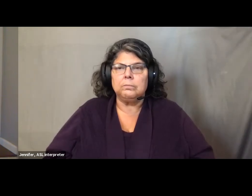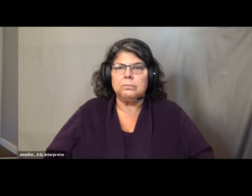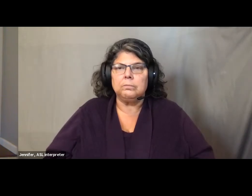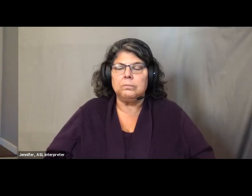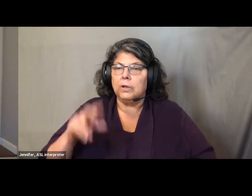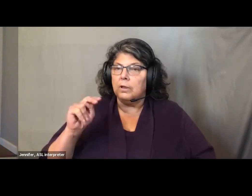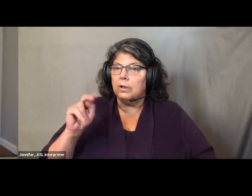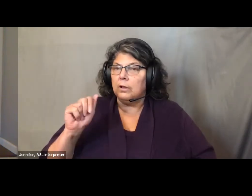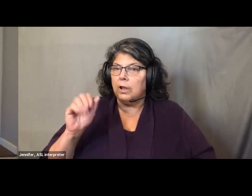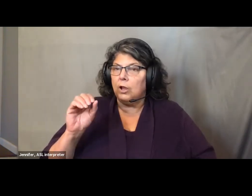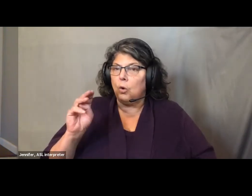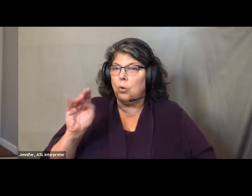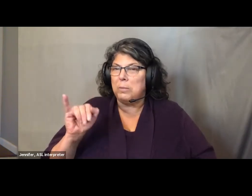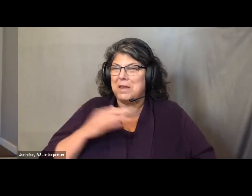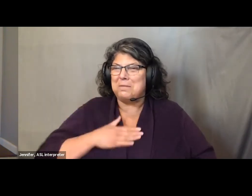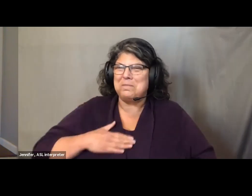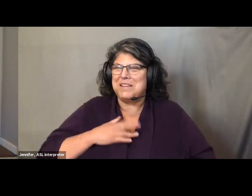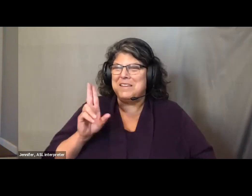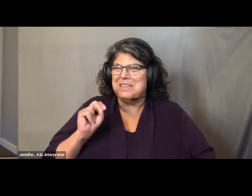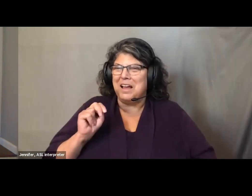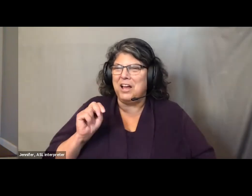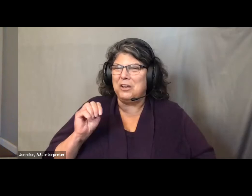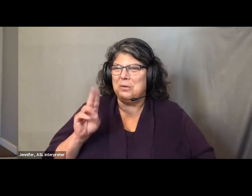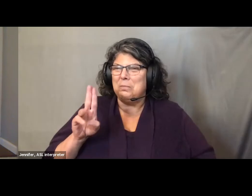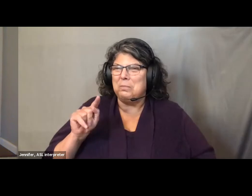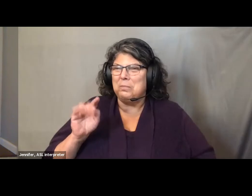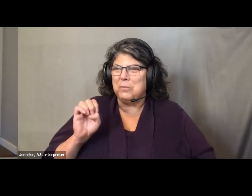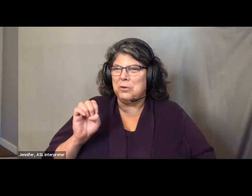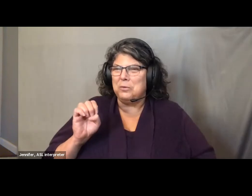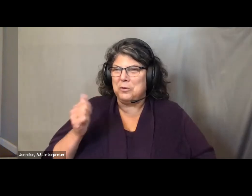Naomi, if you'd like to unmute yourself, you can ask your question.